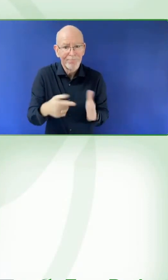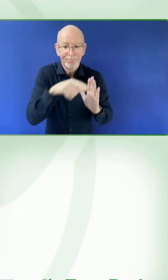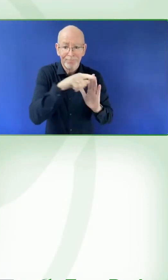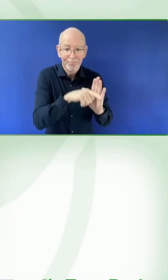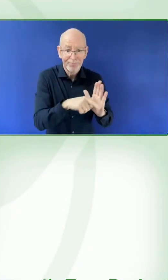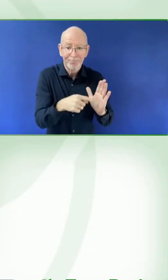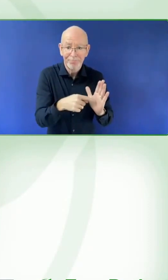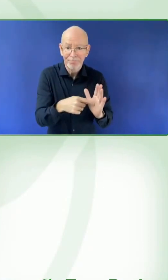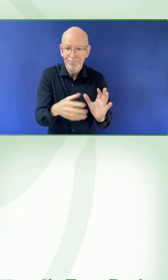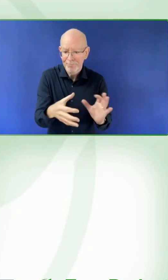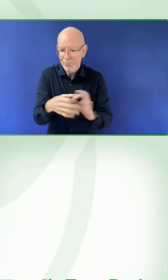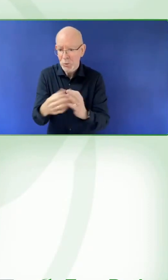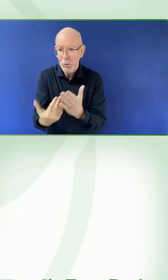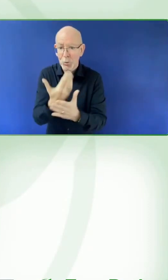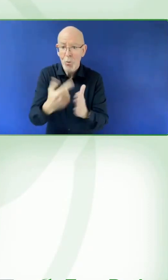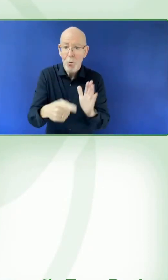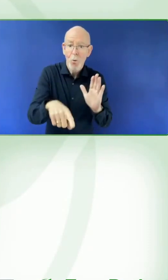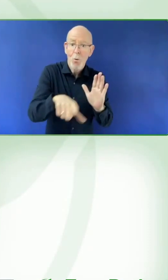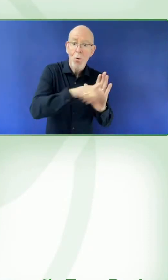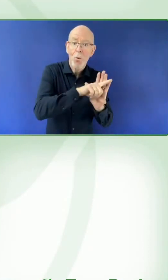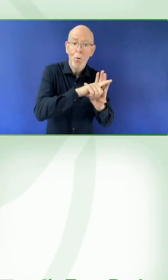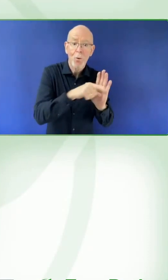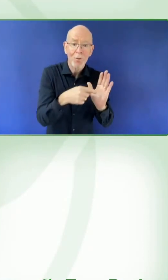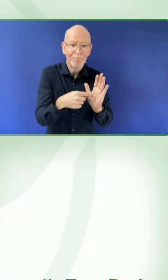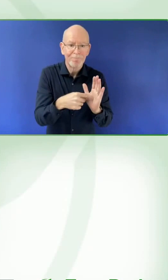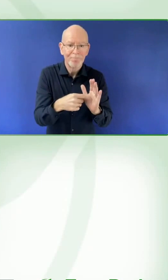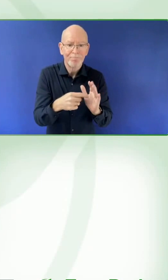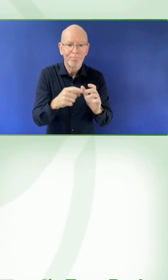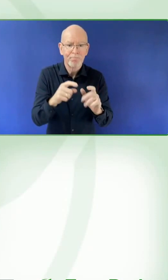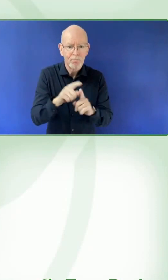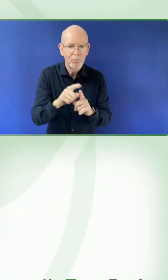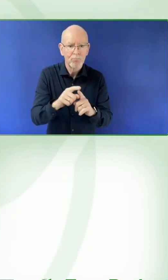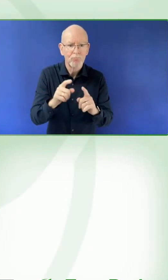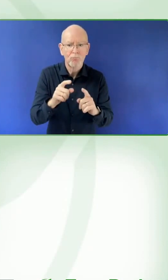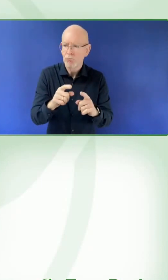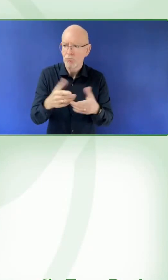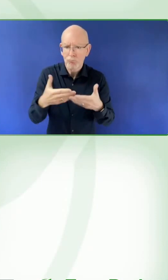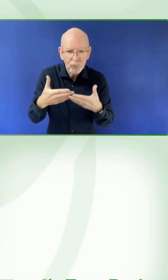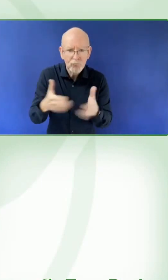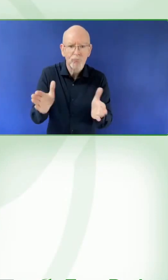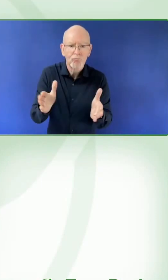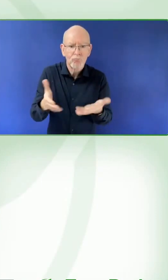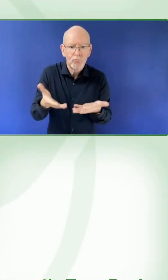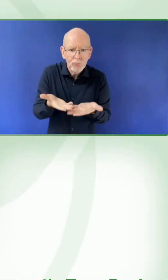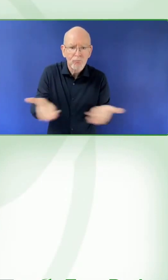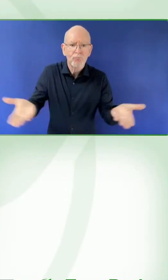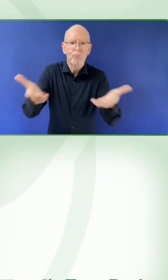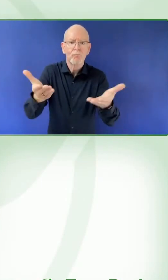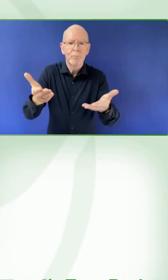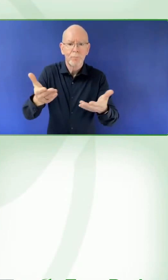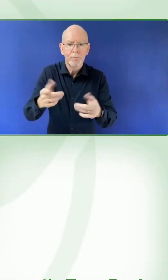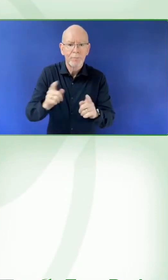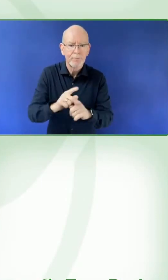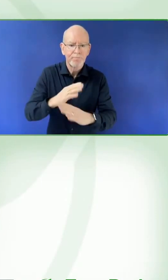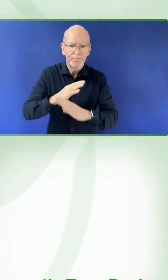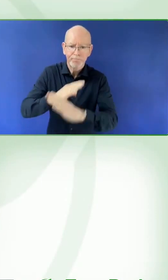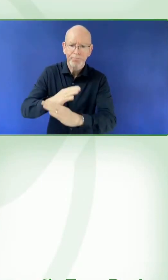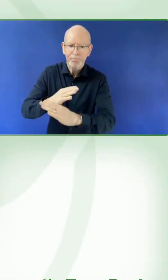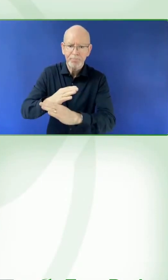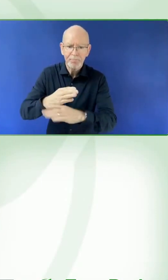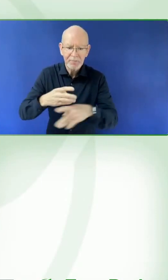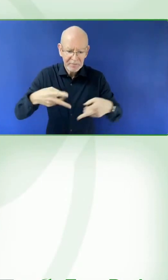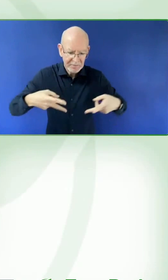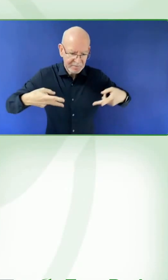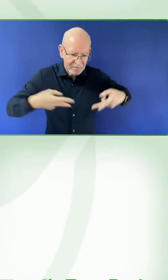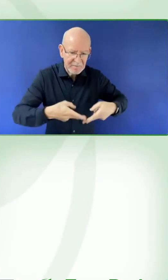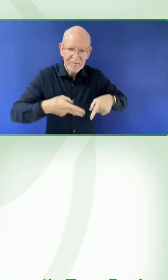So our main purpose has been to contribute with a model that allows us to impact different actors and that can